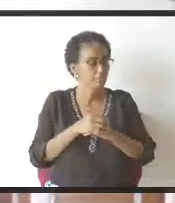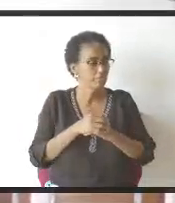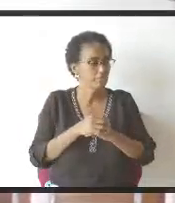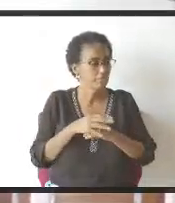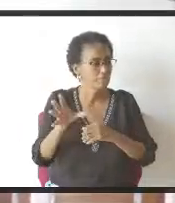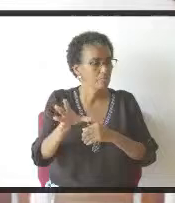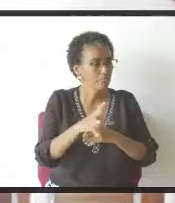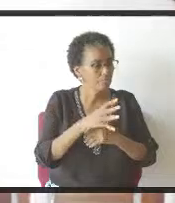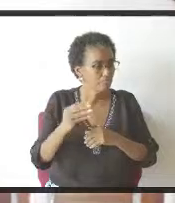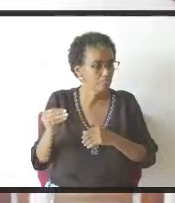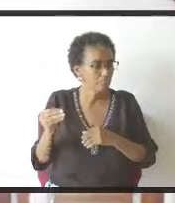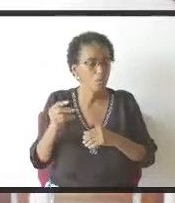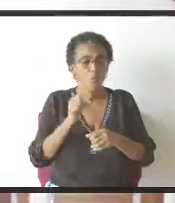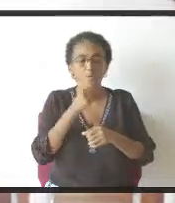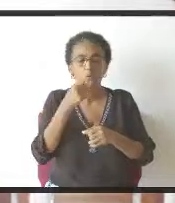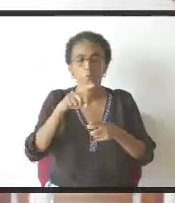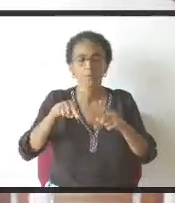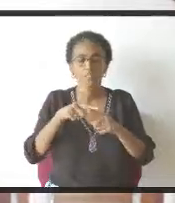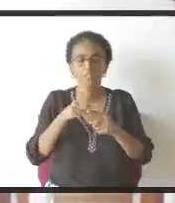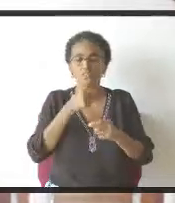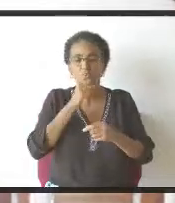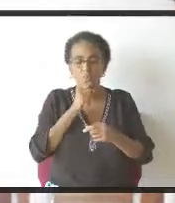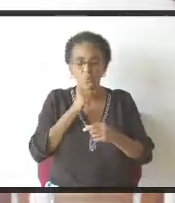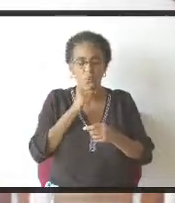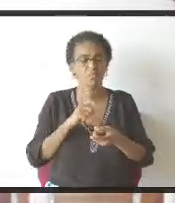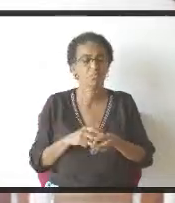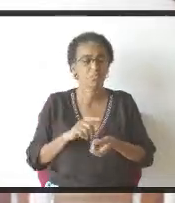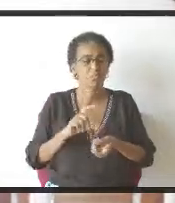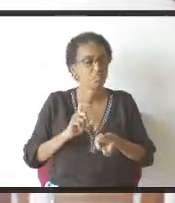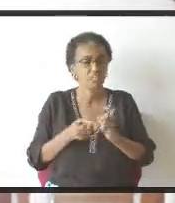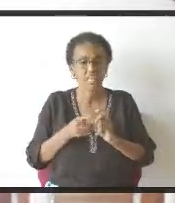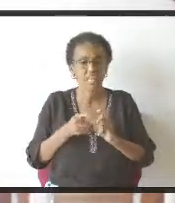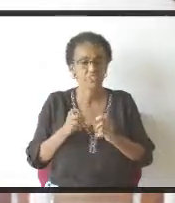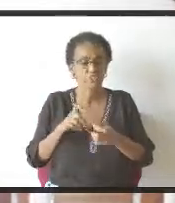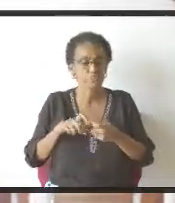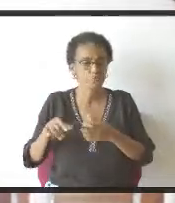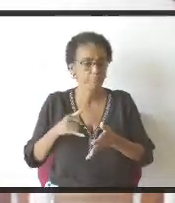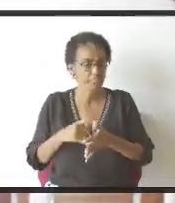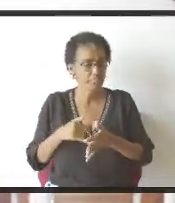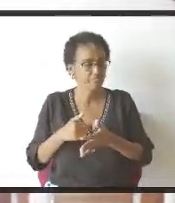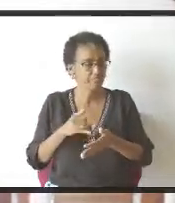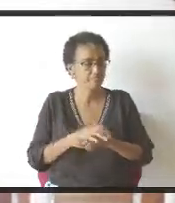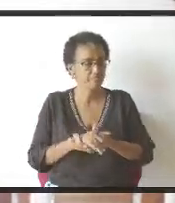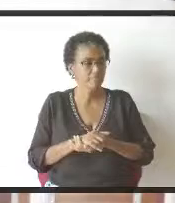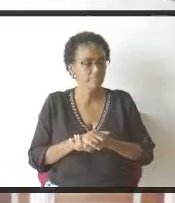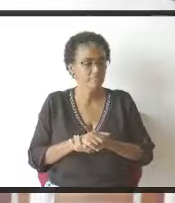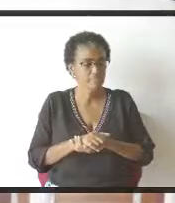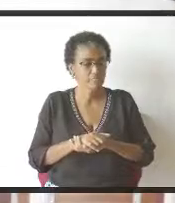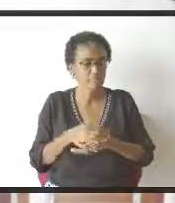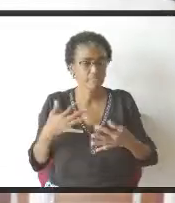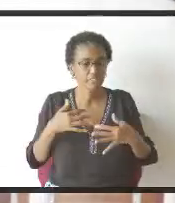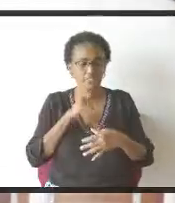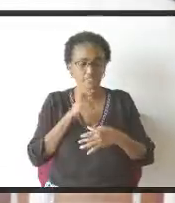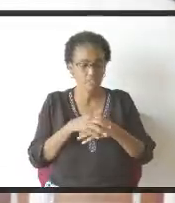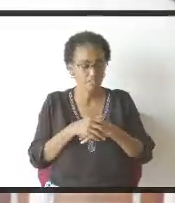And when he's old, I could add the word she also, they will not